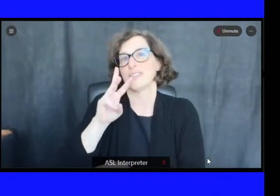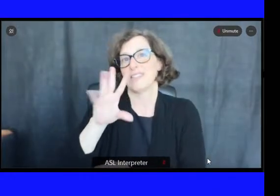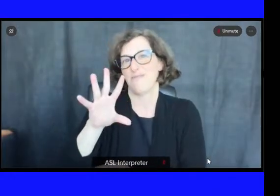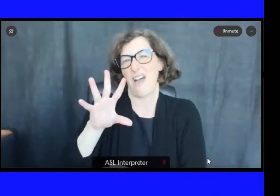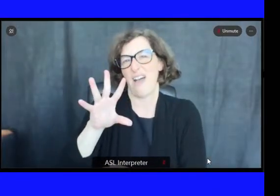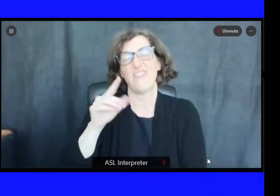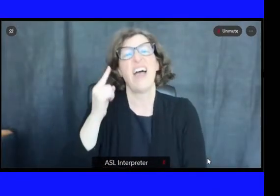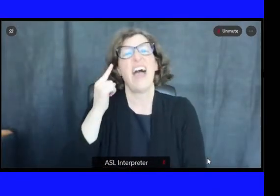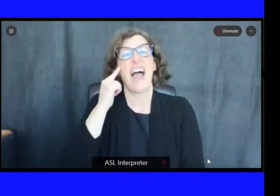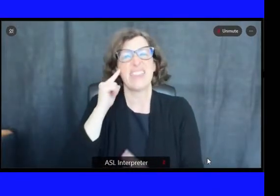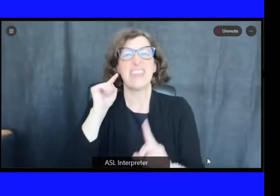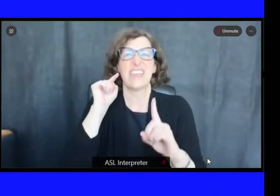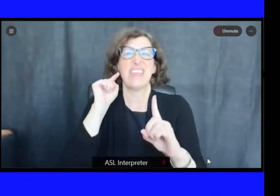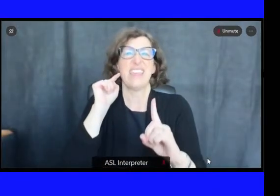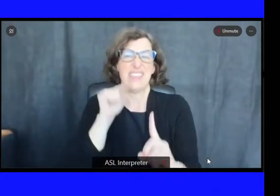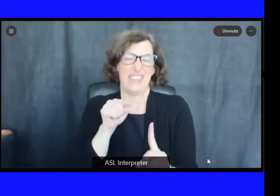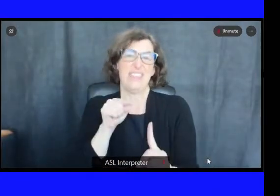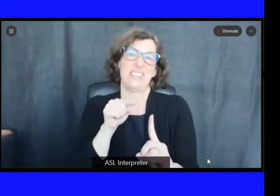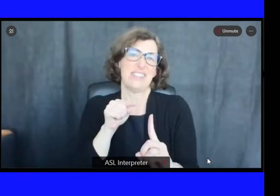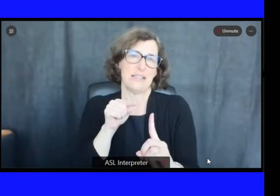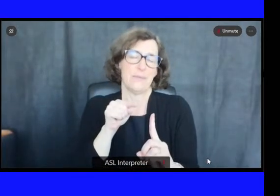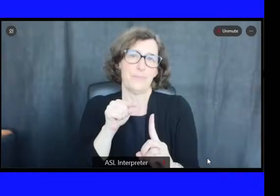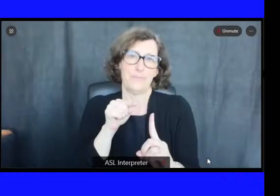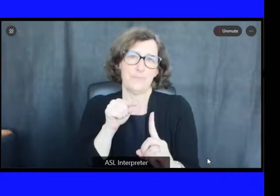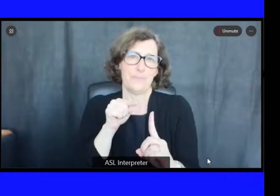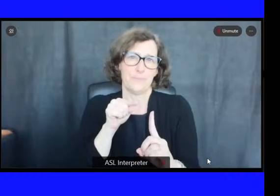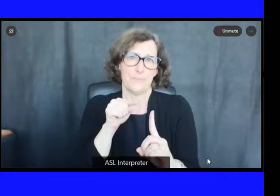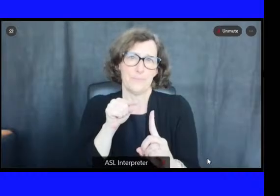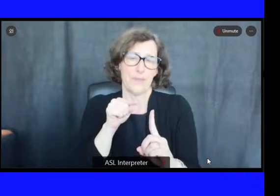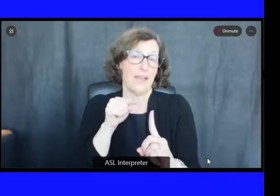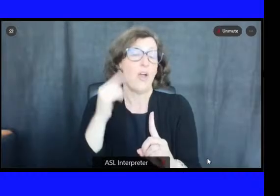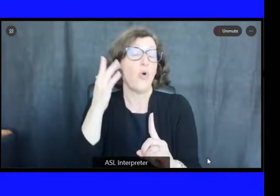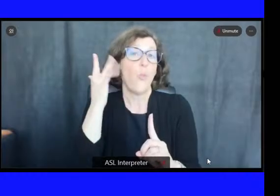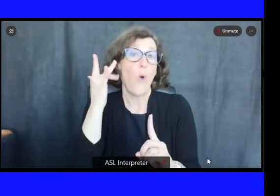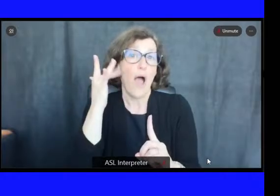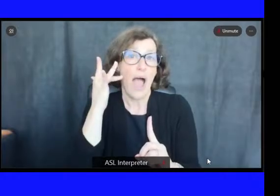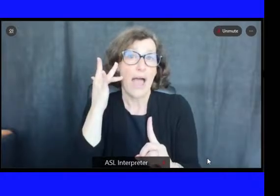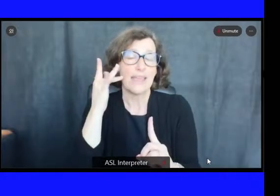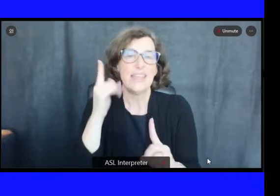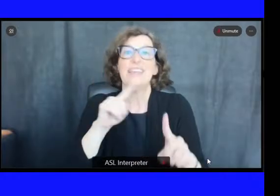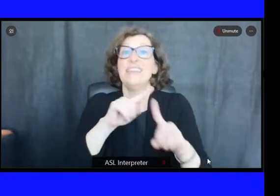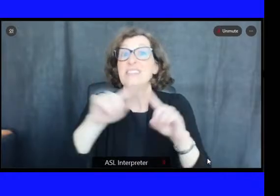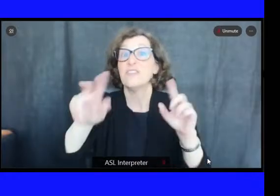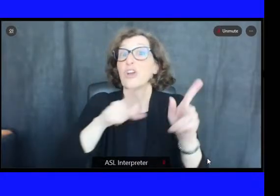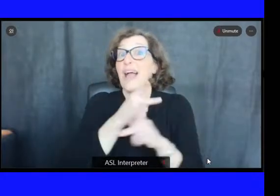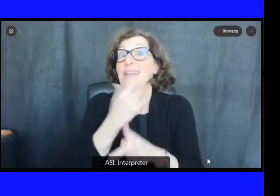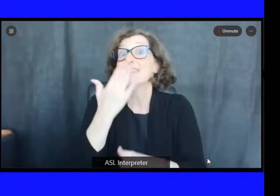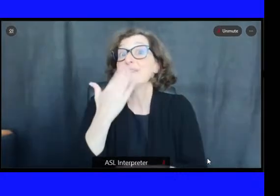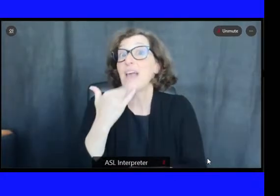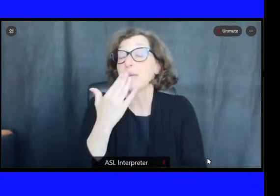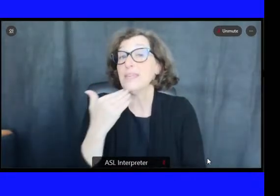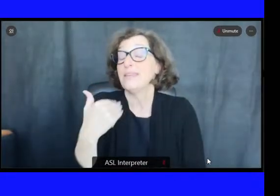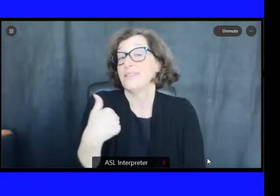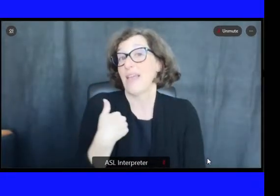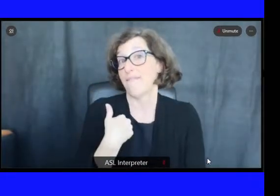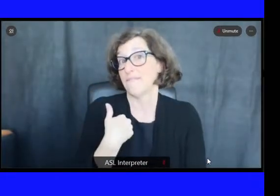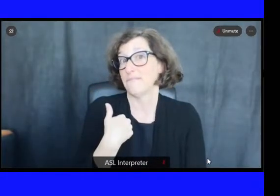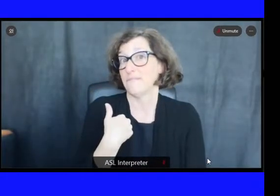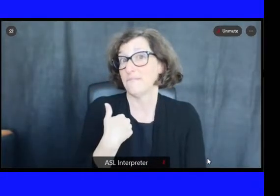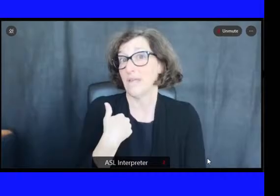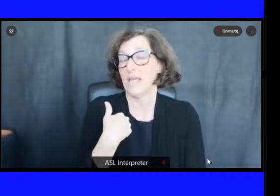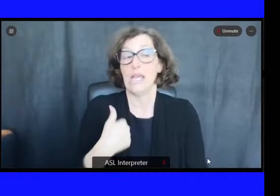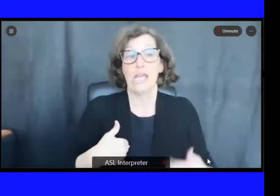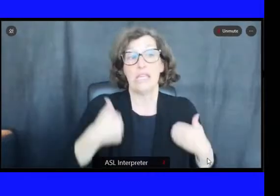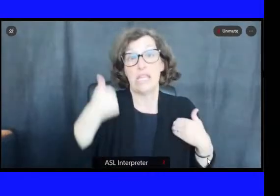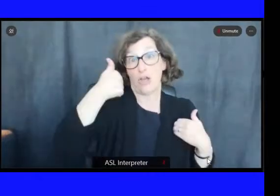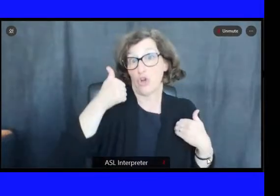again, so these, again, don't tell us the whys, but it gives us the reason, it gives us, it raises the question and gives